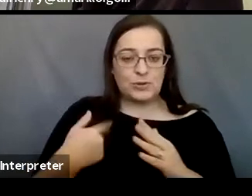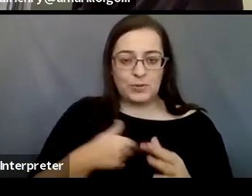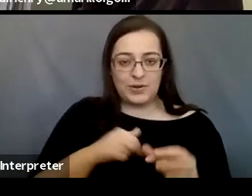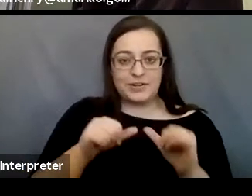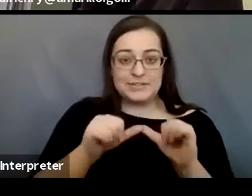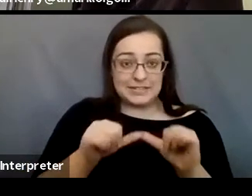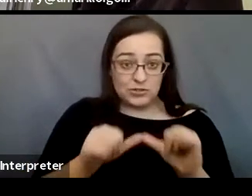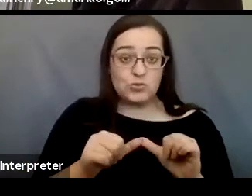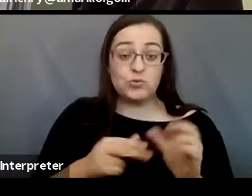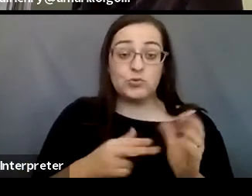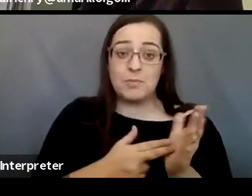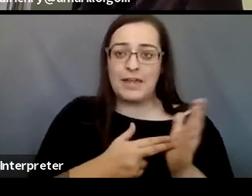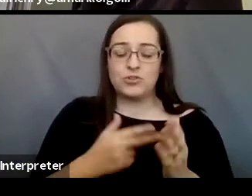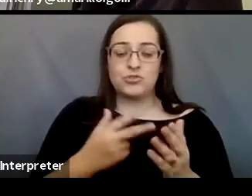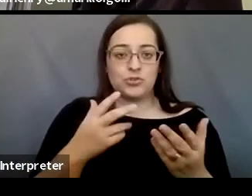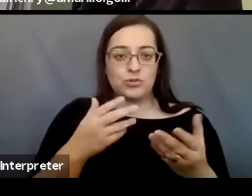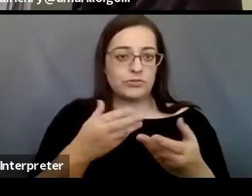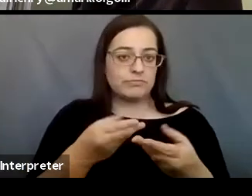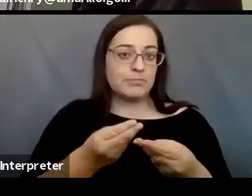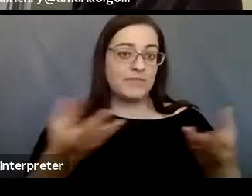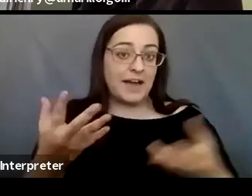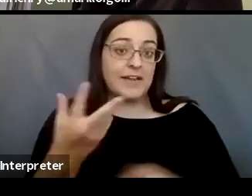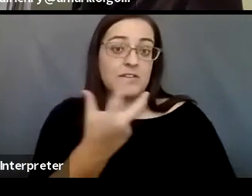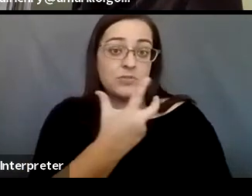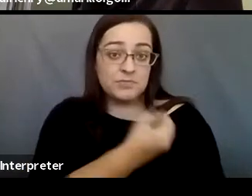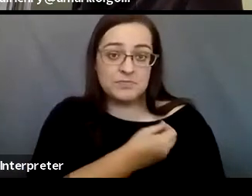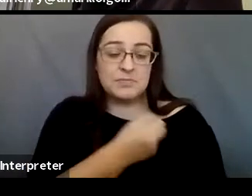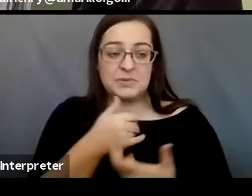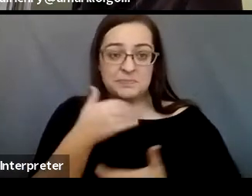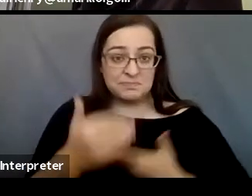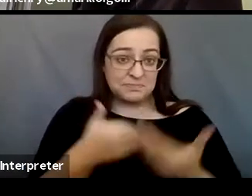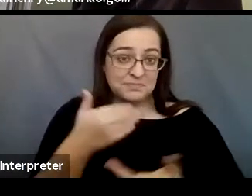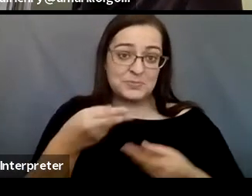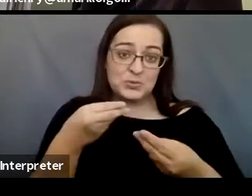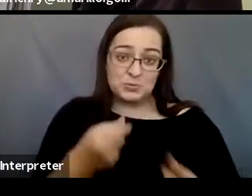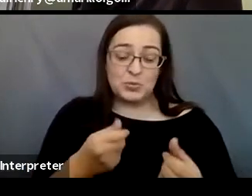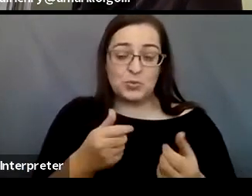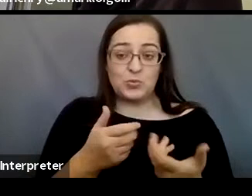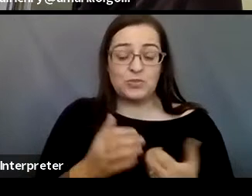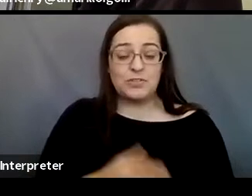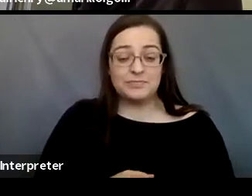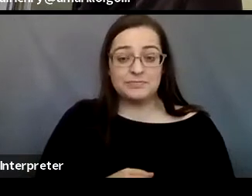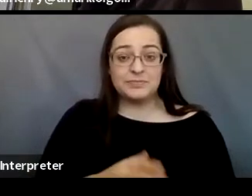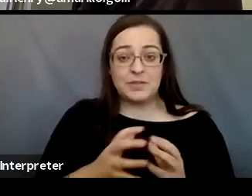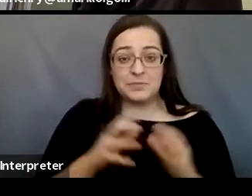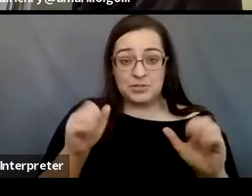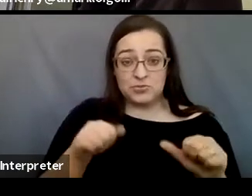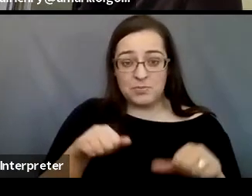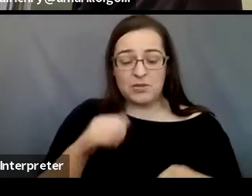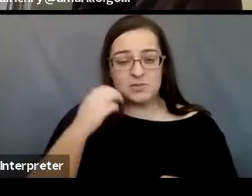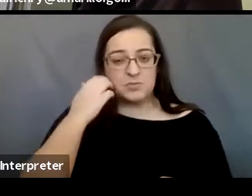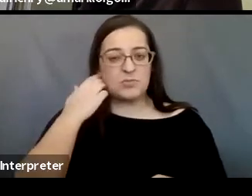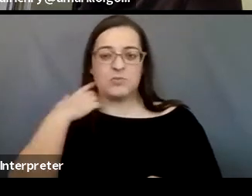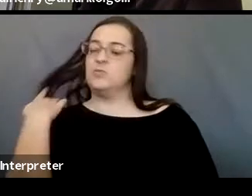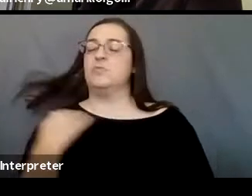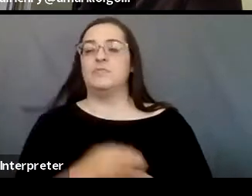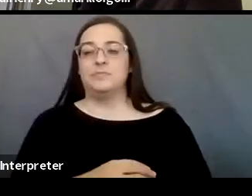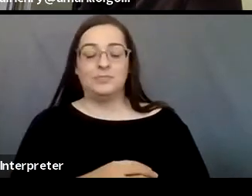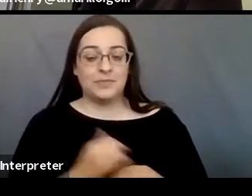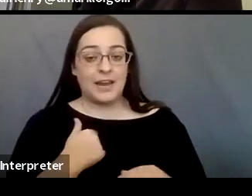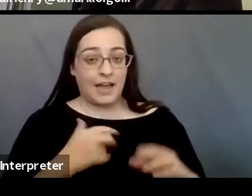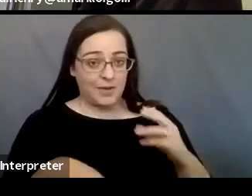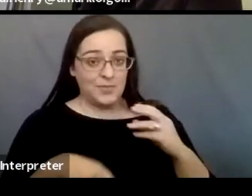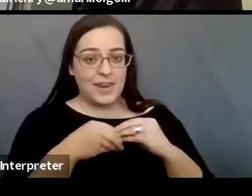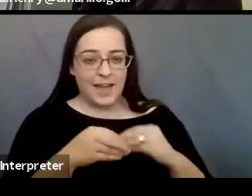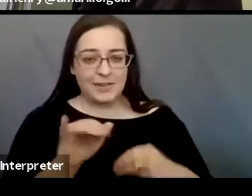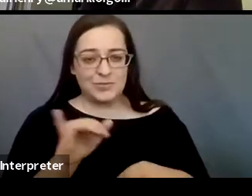to make sure it's done as efficiently and effectively as possible. Yeah, and I would add all